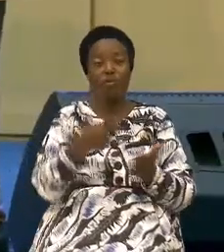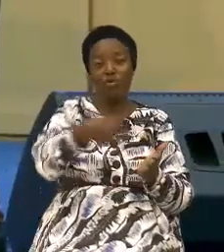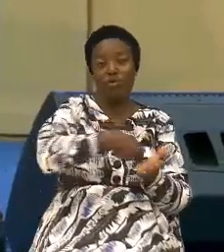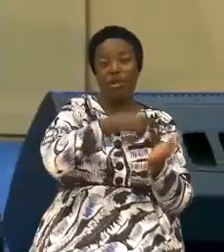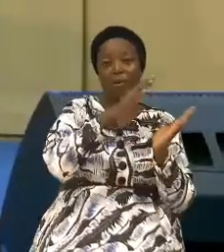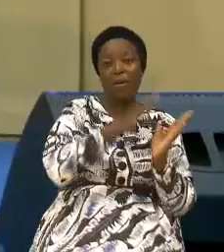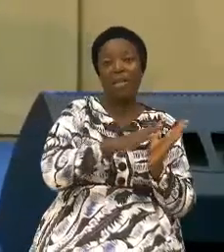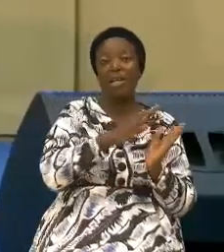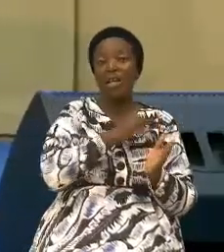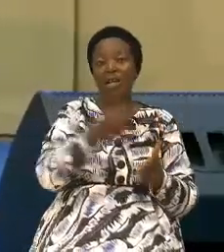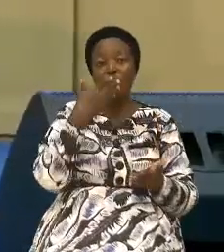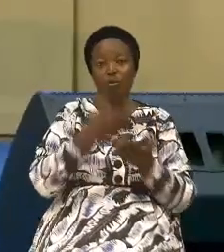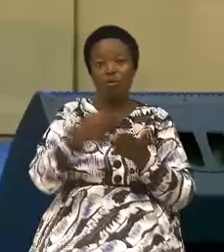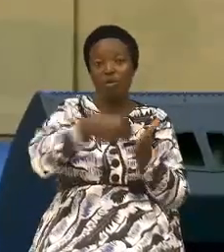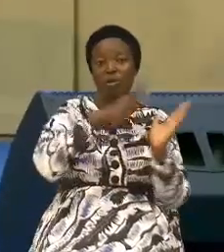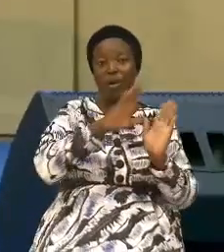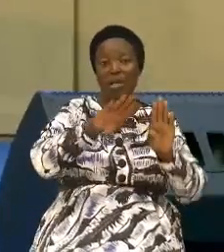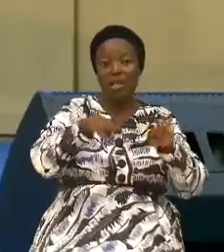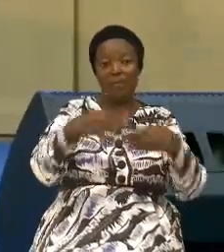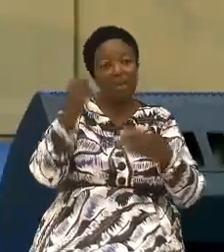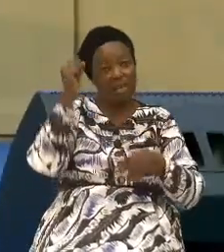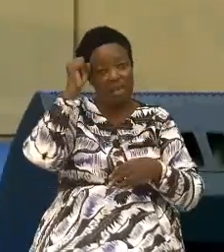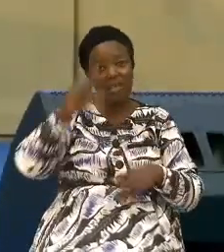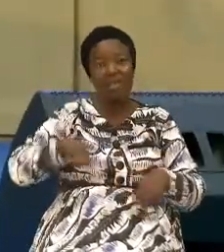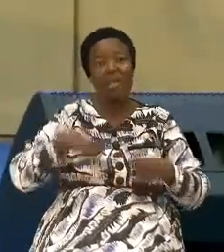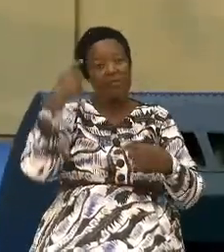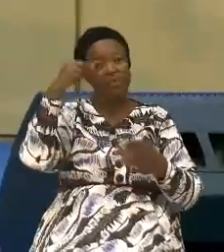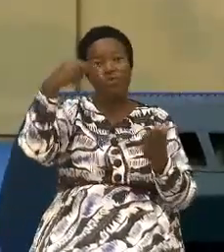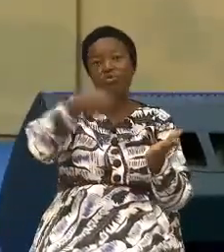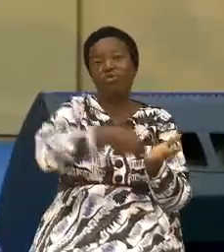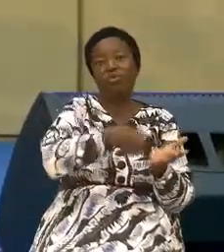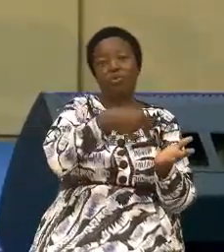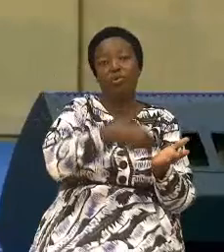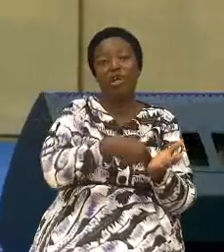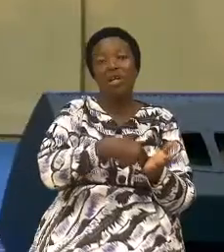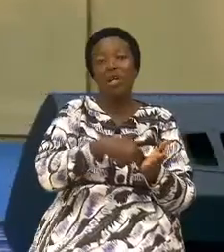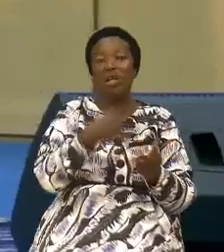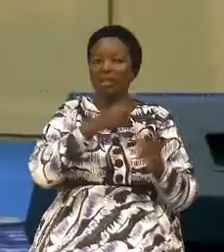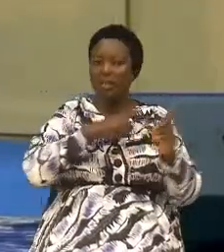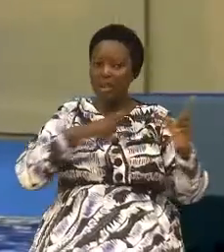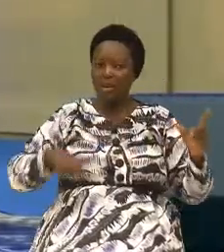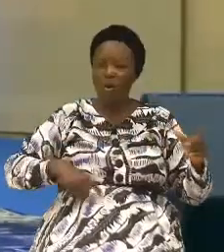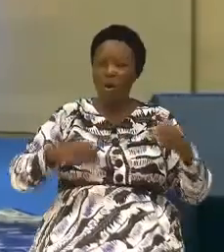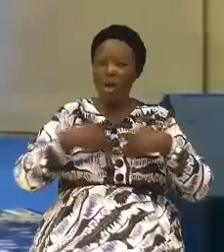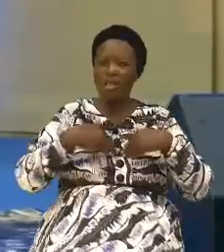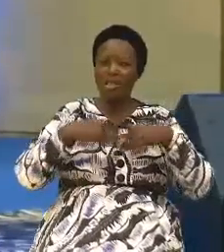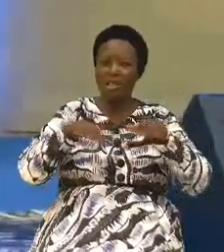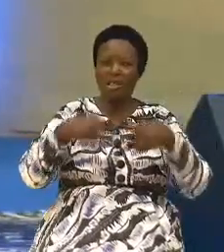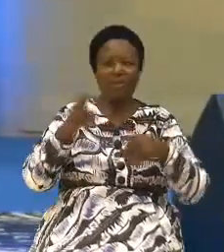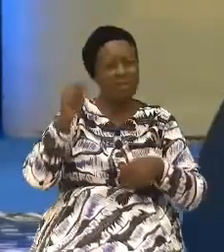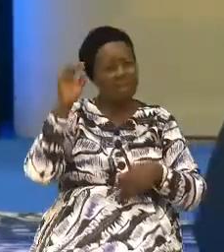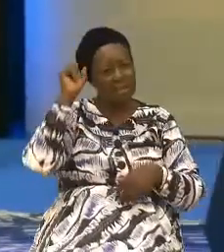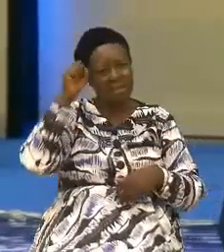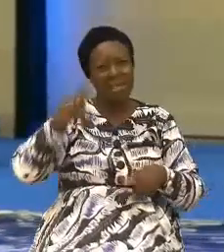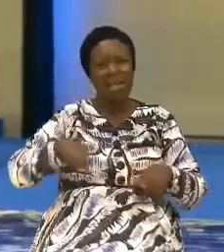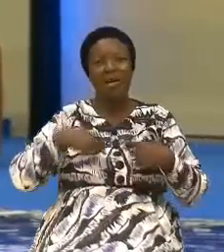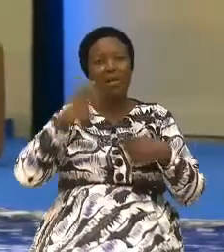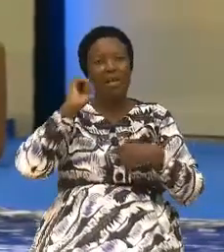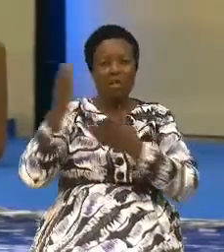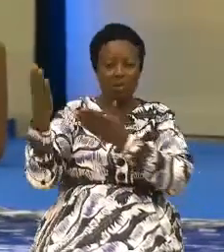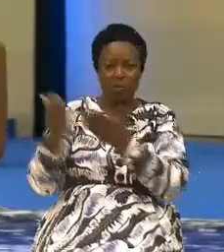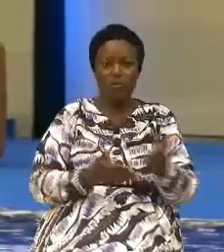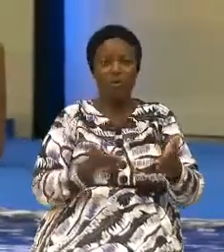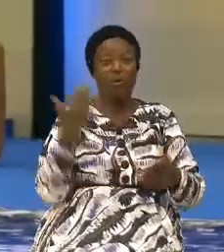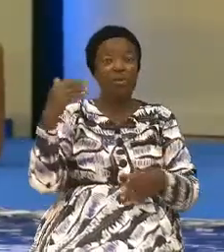shepherd giveth his life for his sheep. The Lord has given his life. He has brought